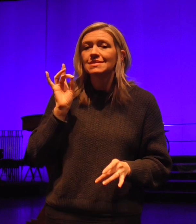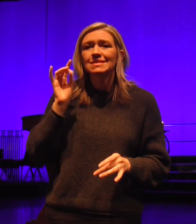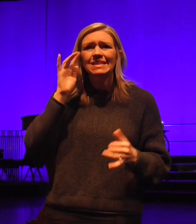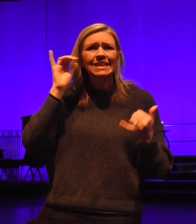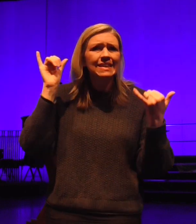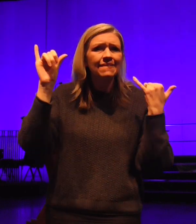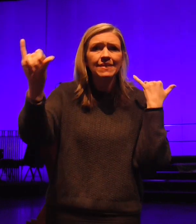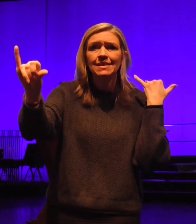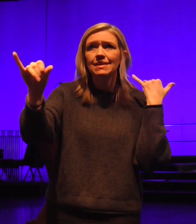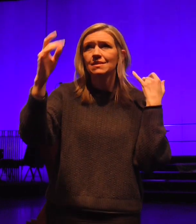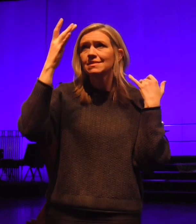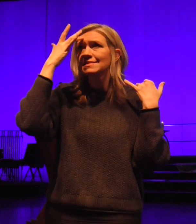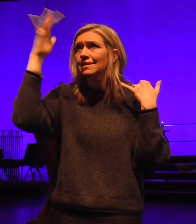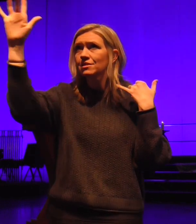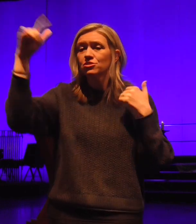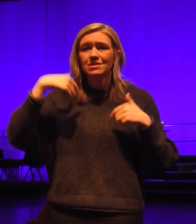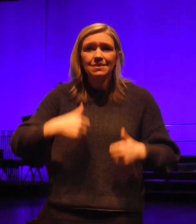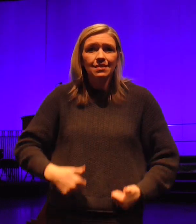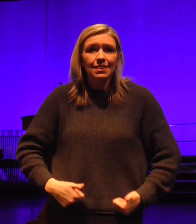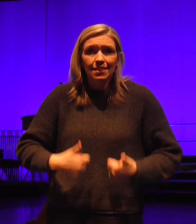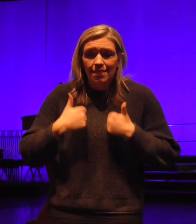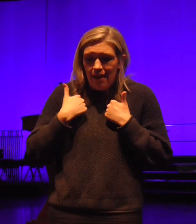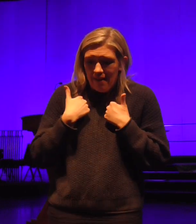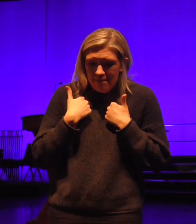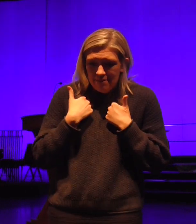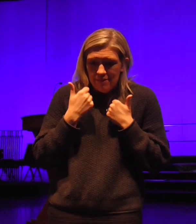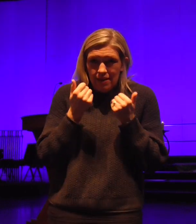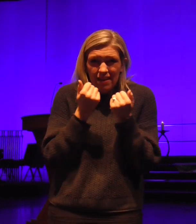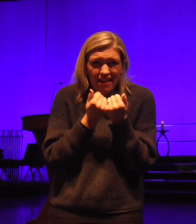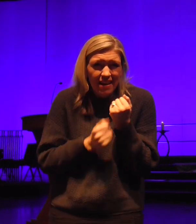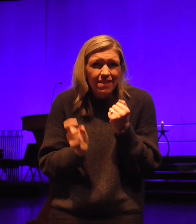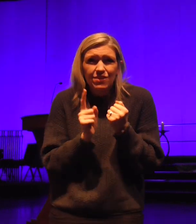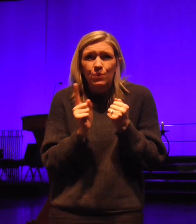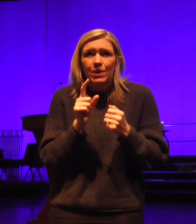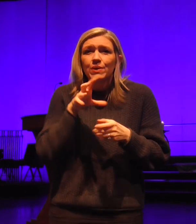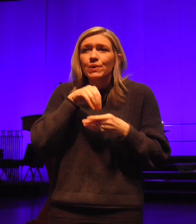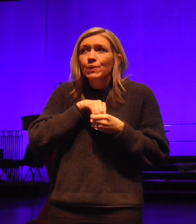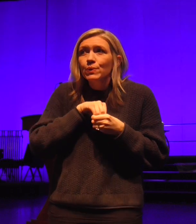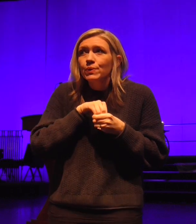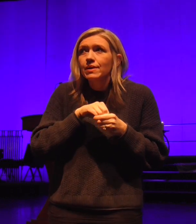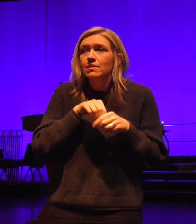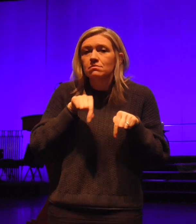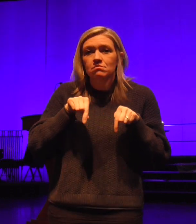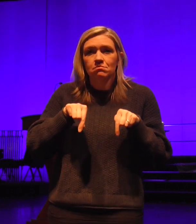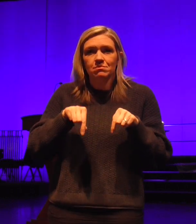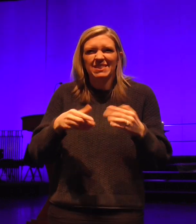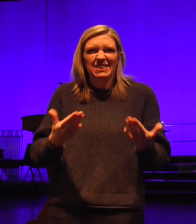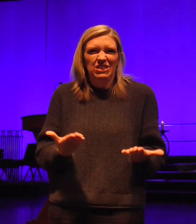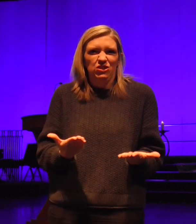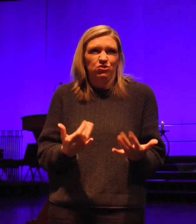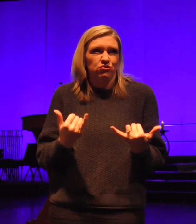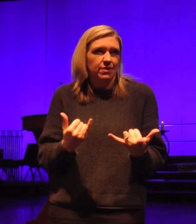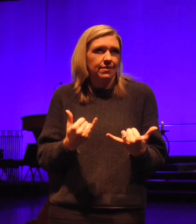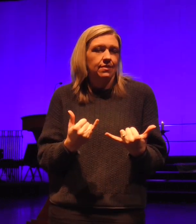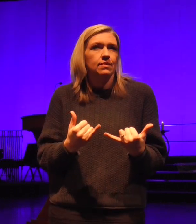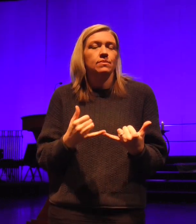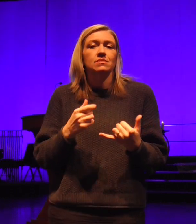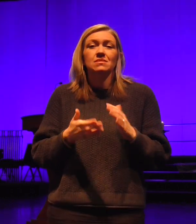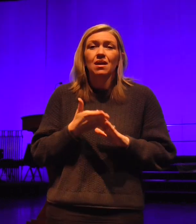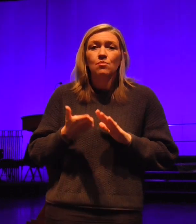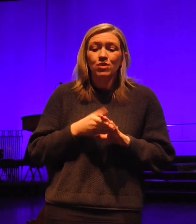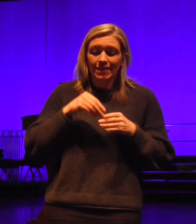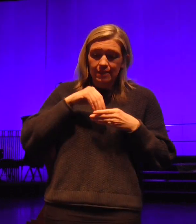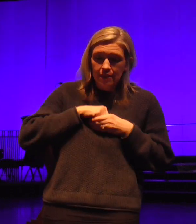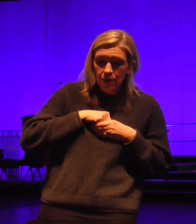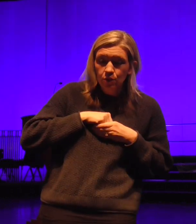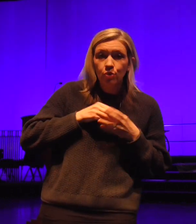intelligence, this life that exists everywhere, including right where we are, that it is operating in and through and